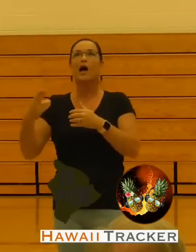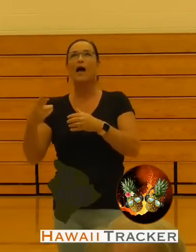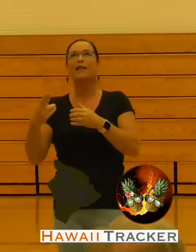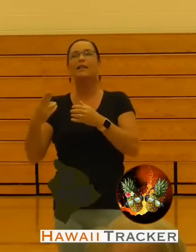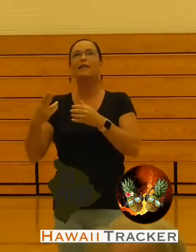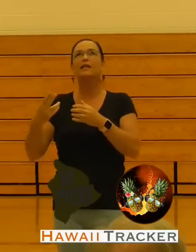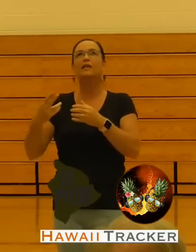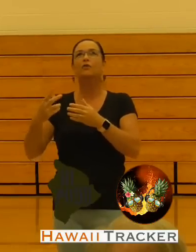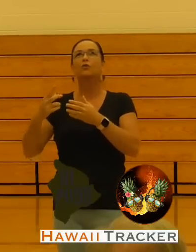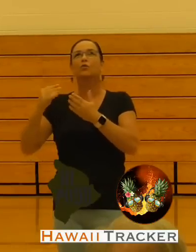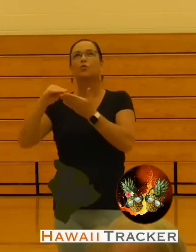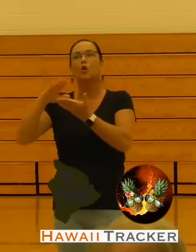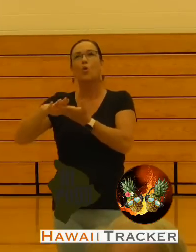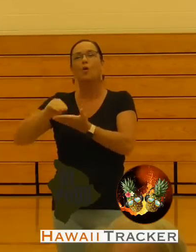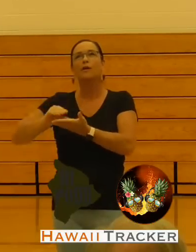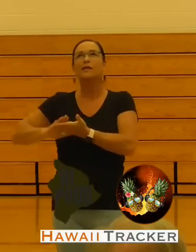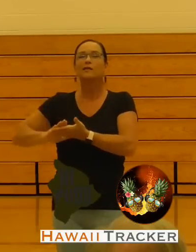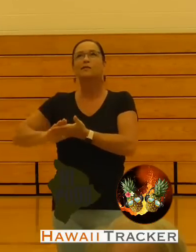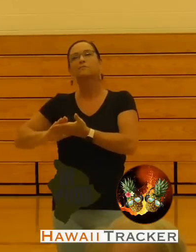highly instrumented